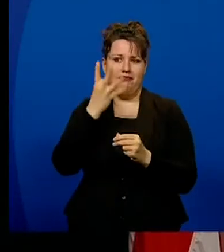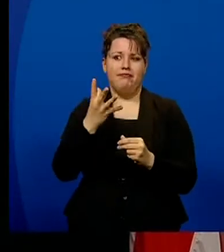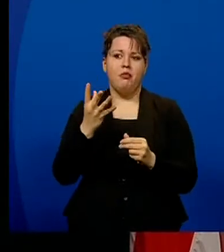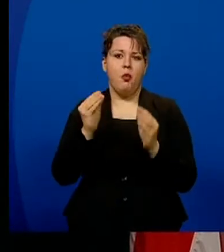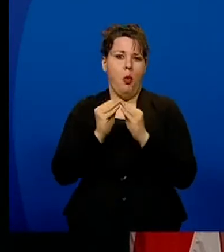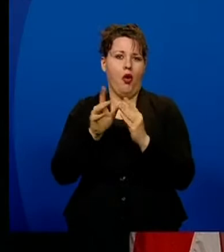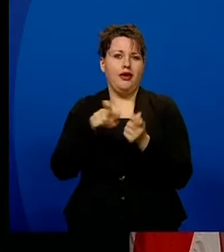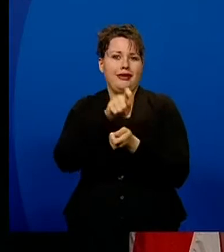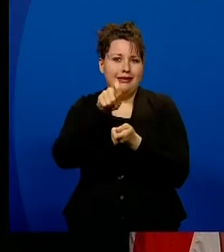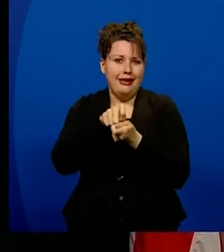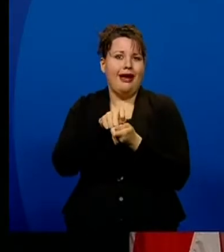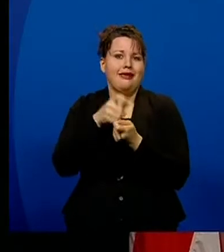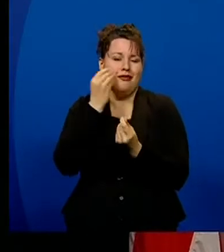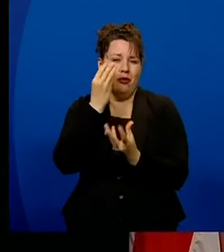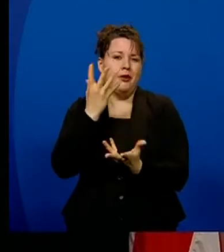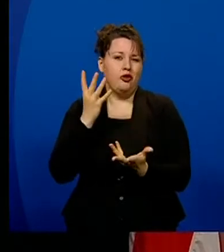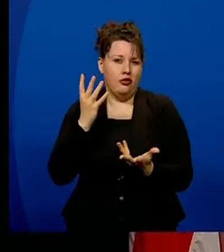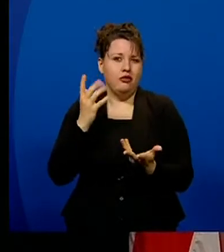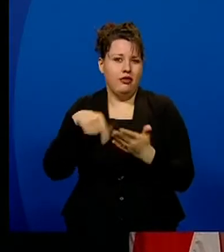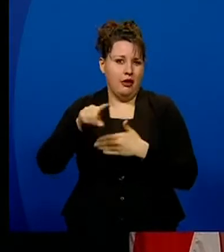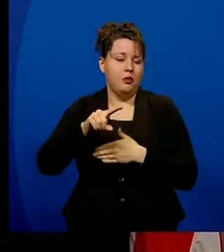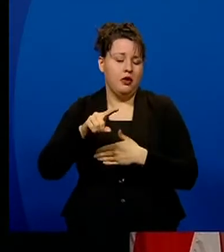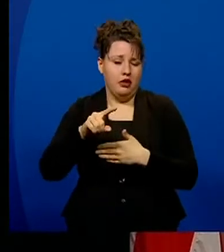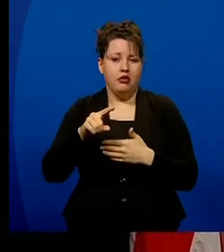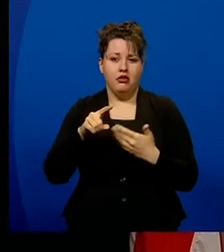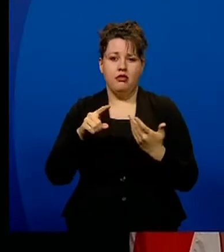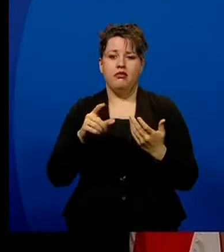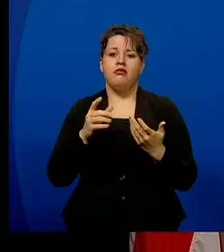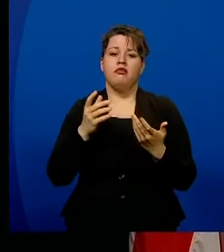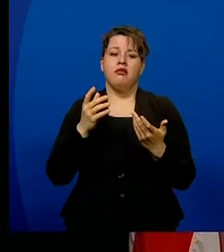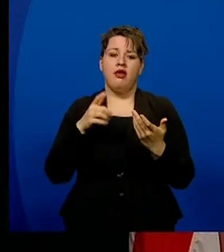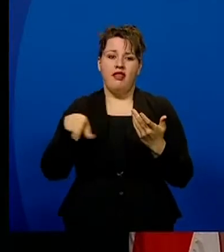update to Iowans to what that looks like, to make sure that